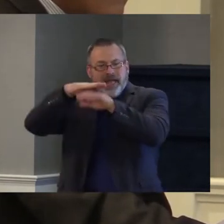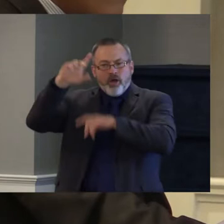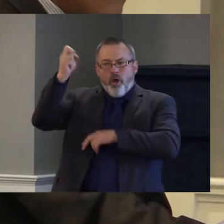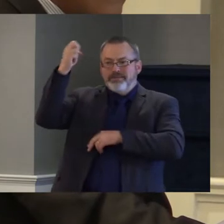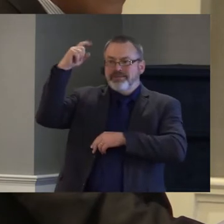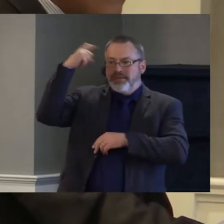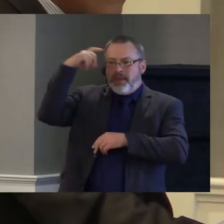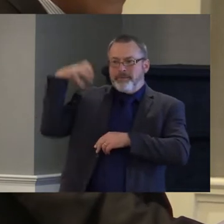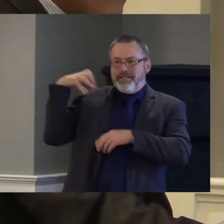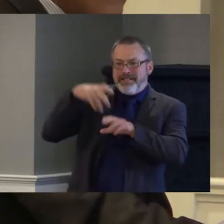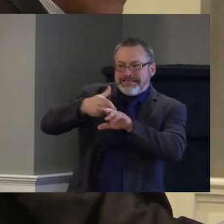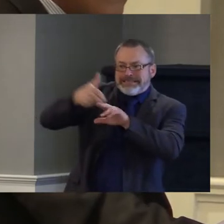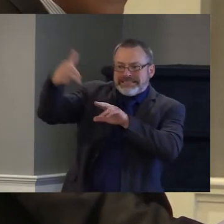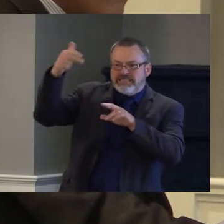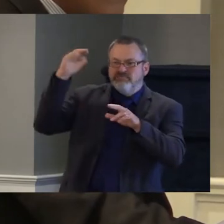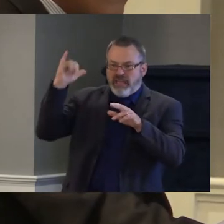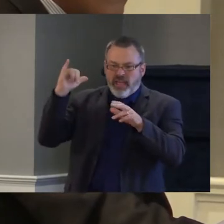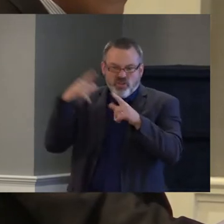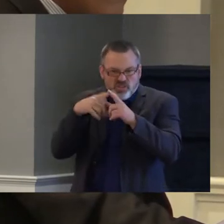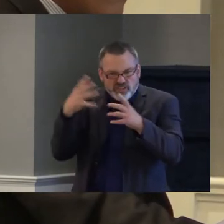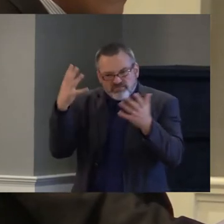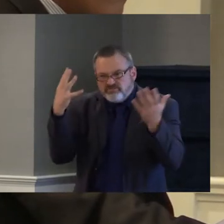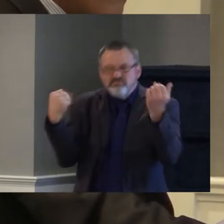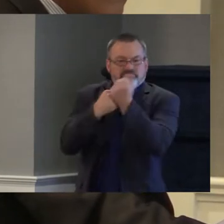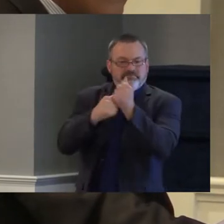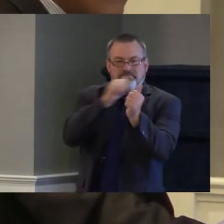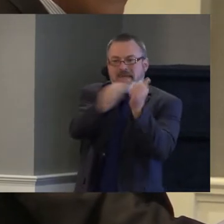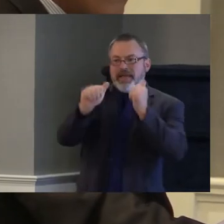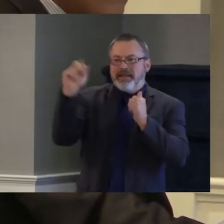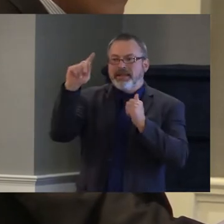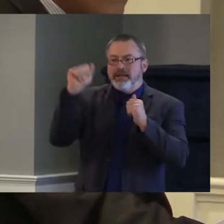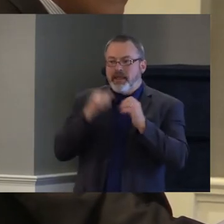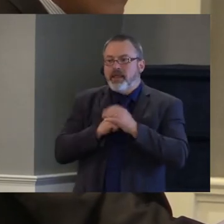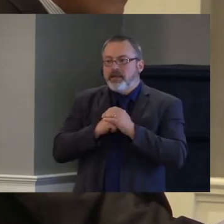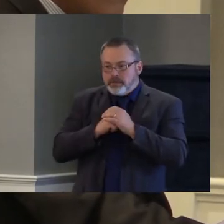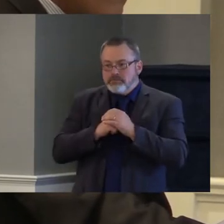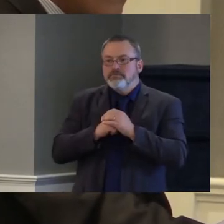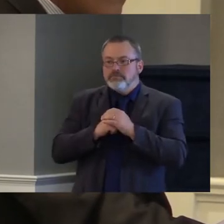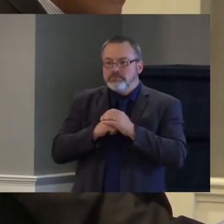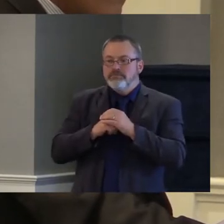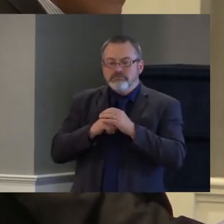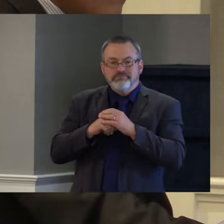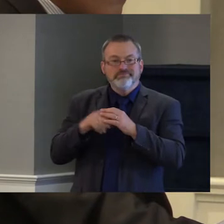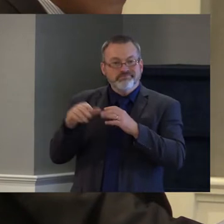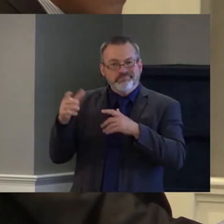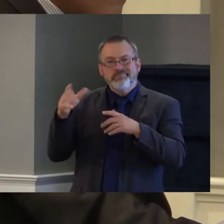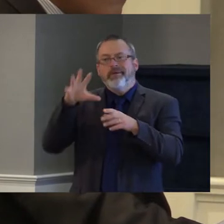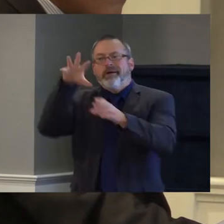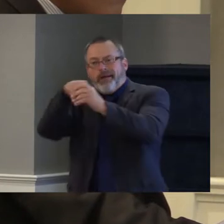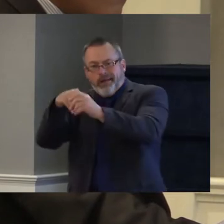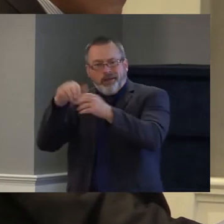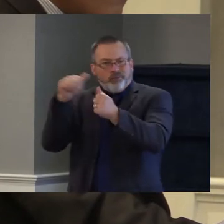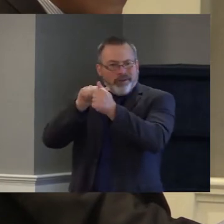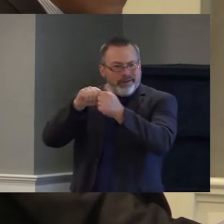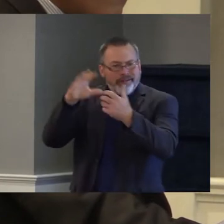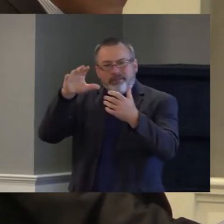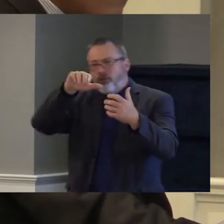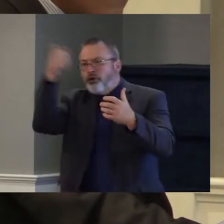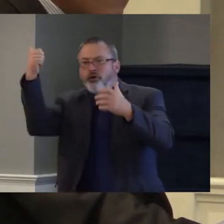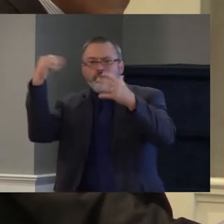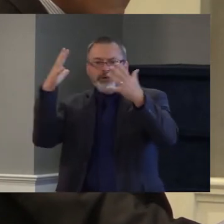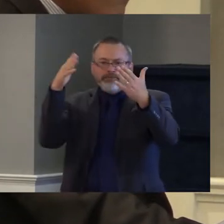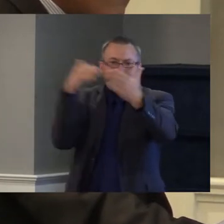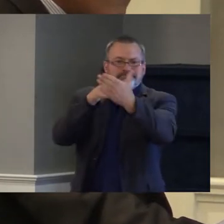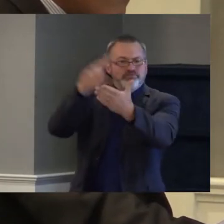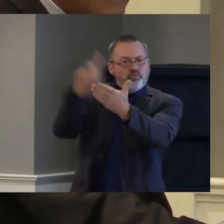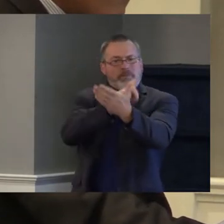to implement the long-awaited anti-discrimination regulations of Section 504 of the Rehabilitation